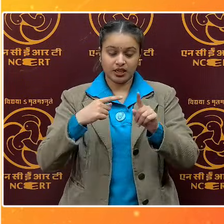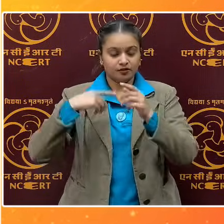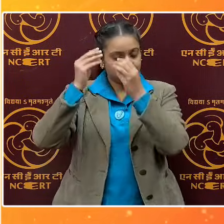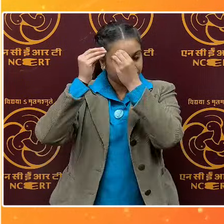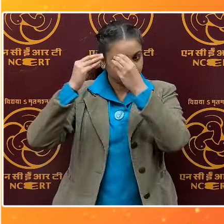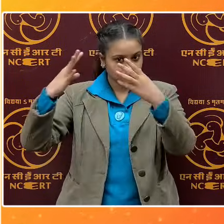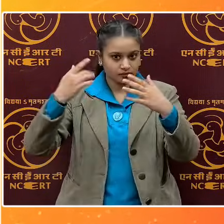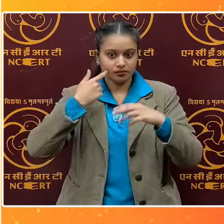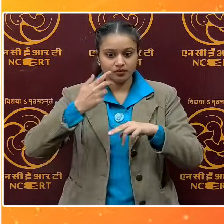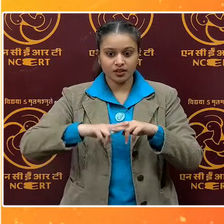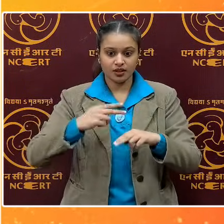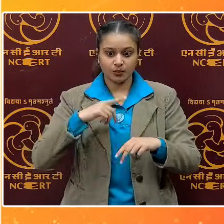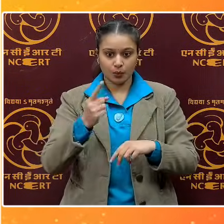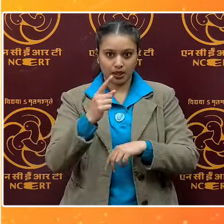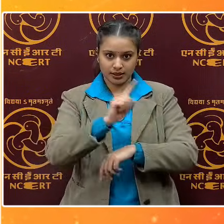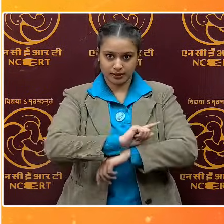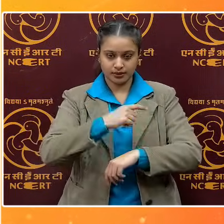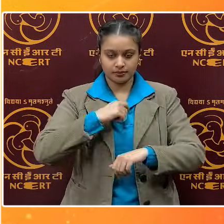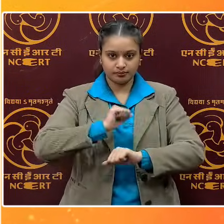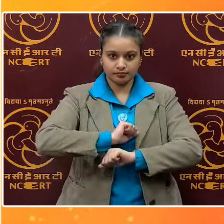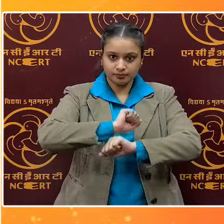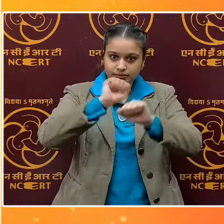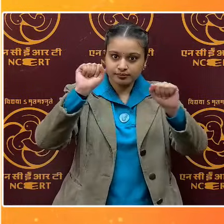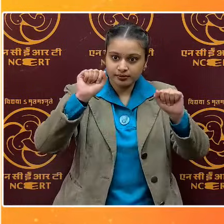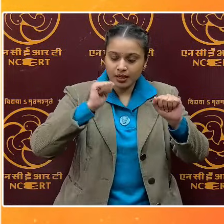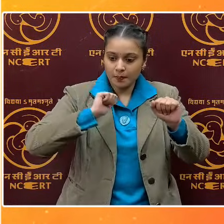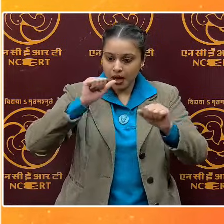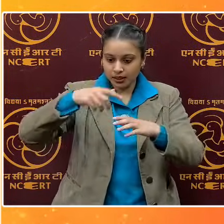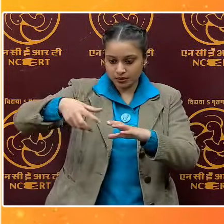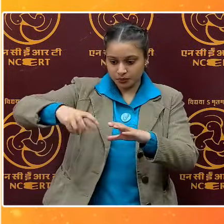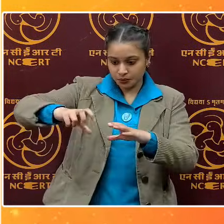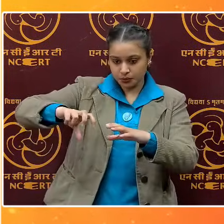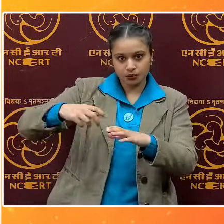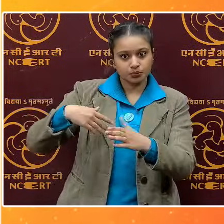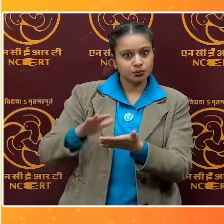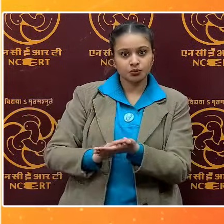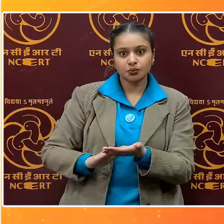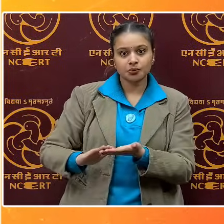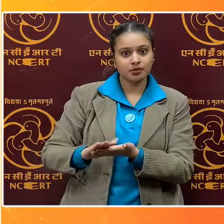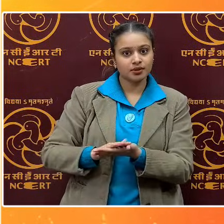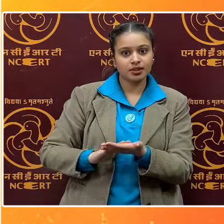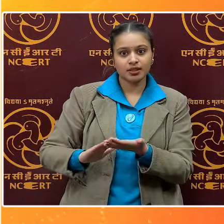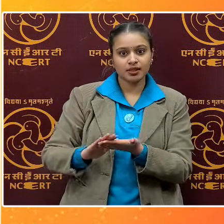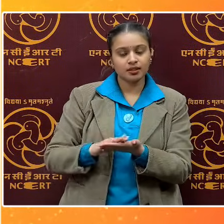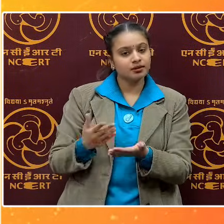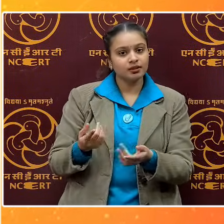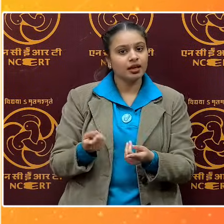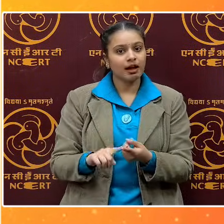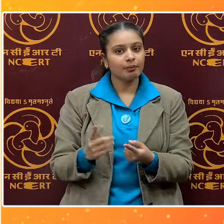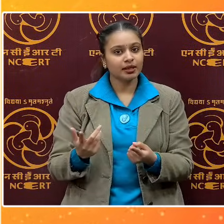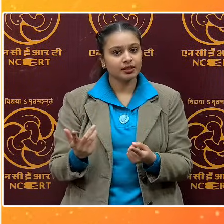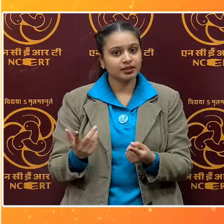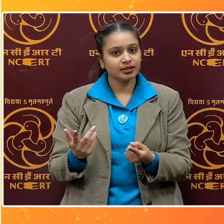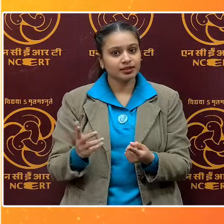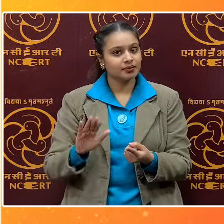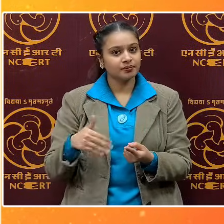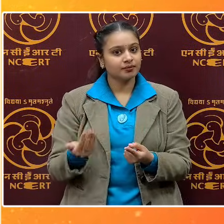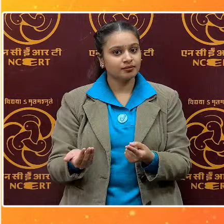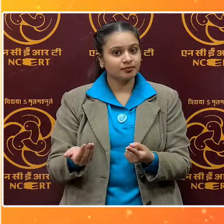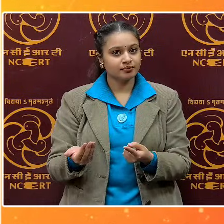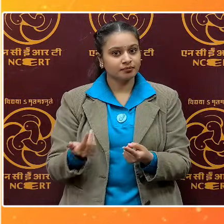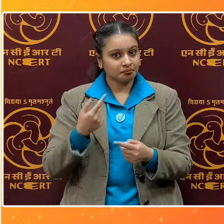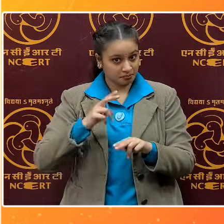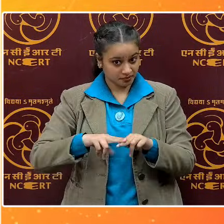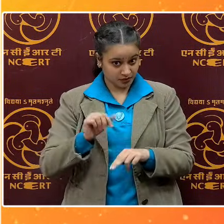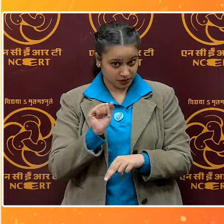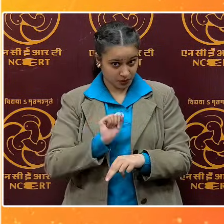someday you wake up and there's no water in the tap. Oh God. So, what will happen? It's going to